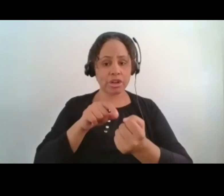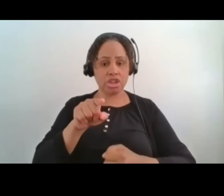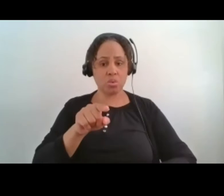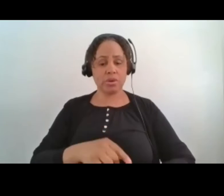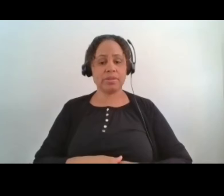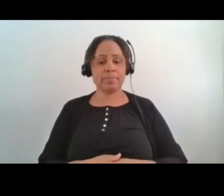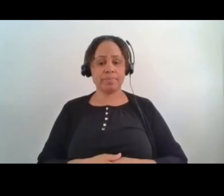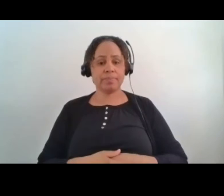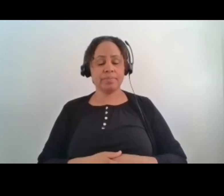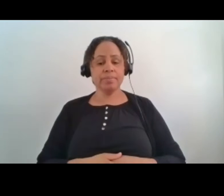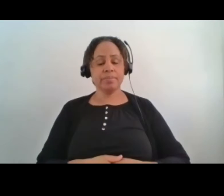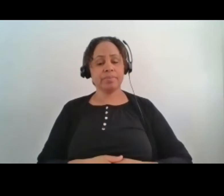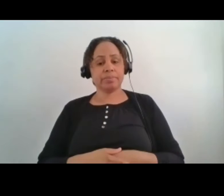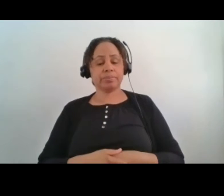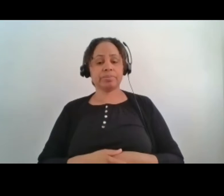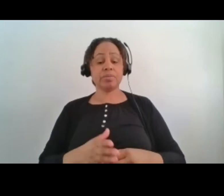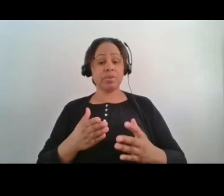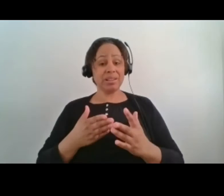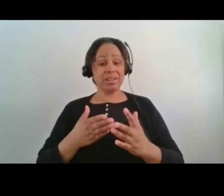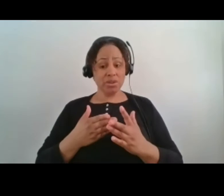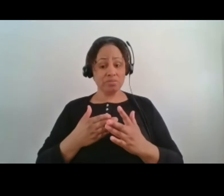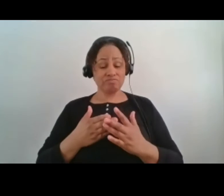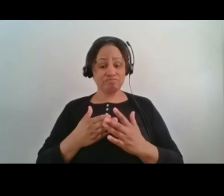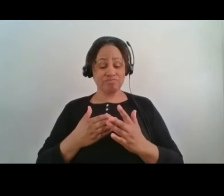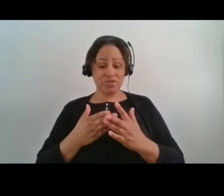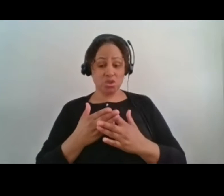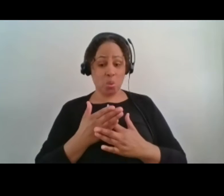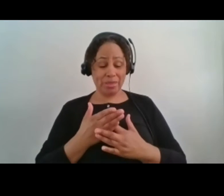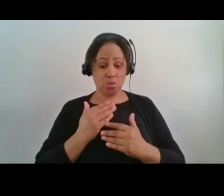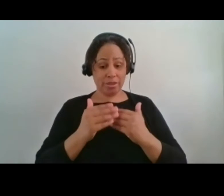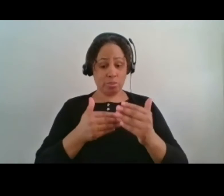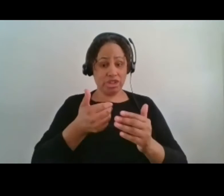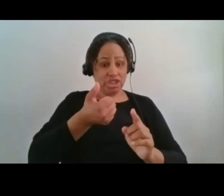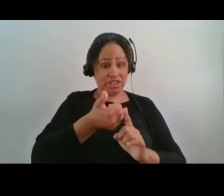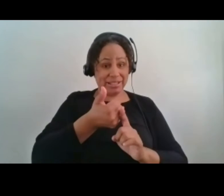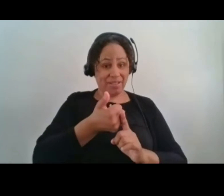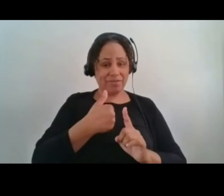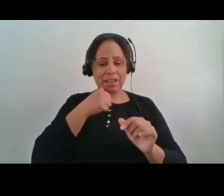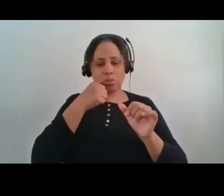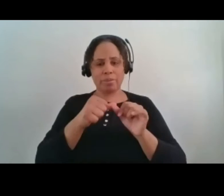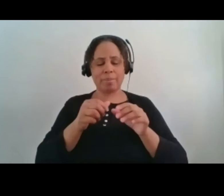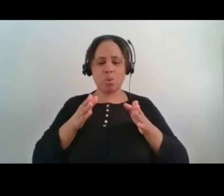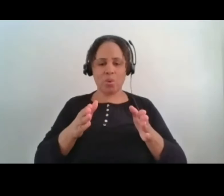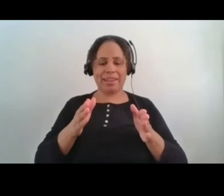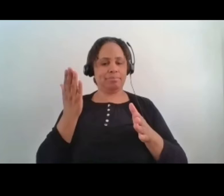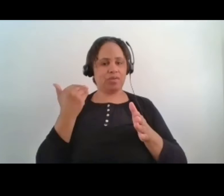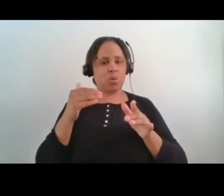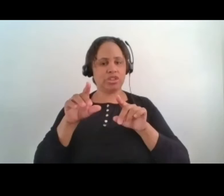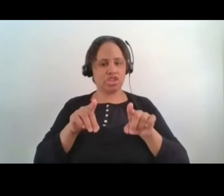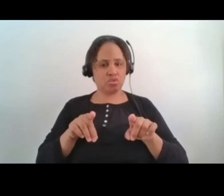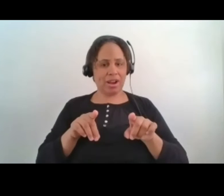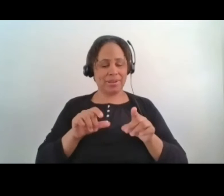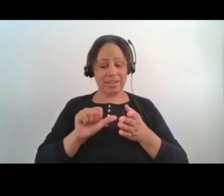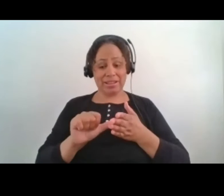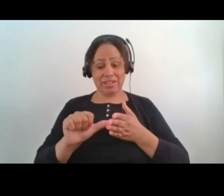Going through the procedure itself, I remember the way they described it, and I'm sure the surgeon and the other medical professionals would describe